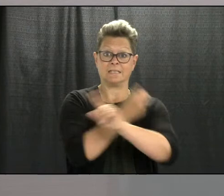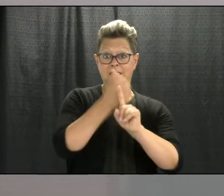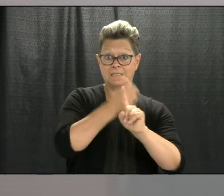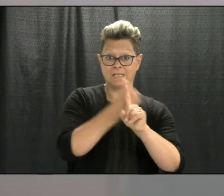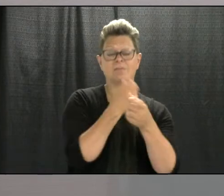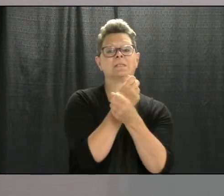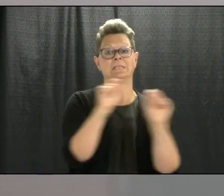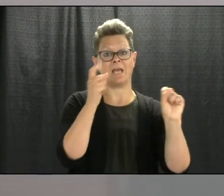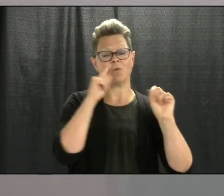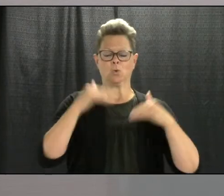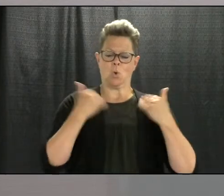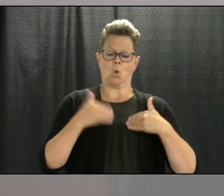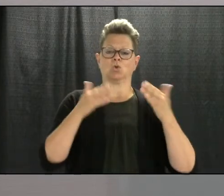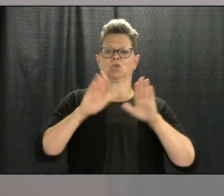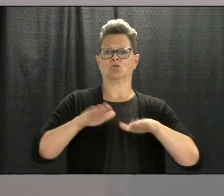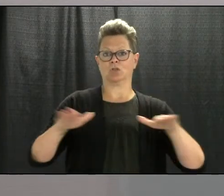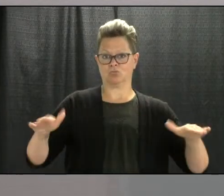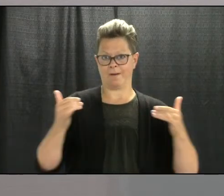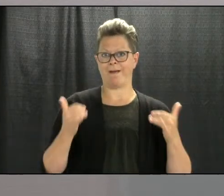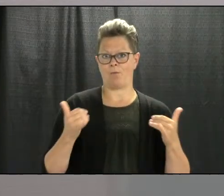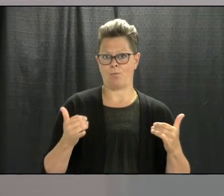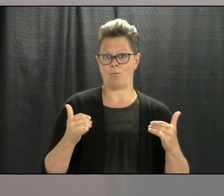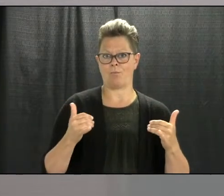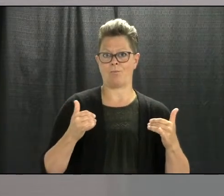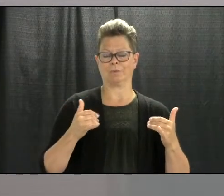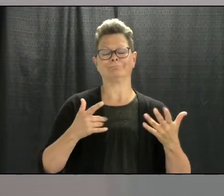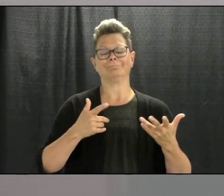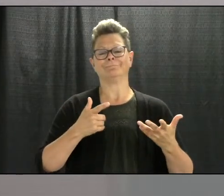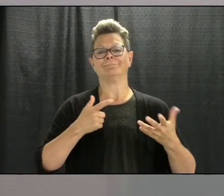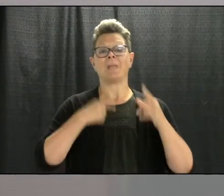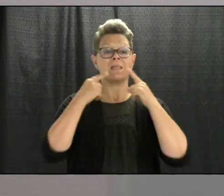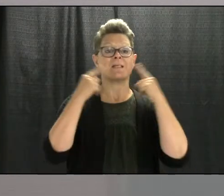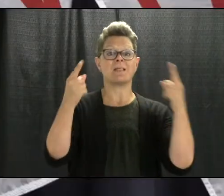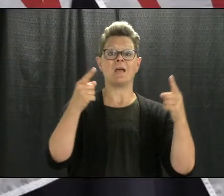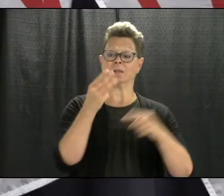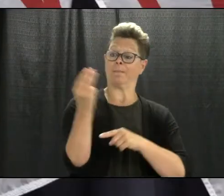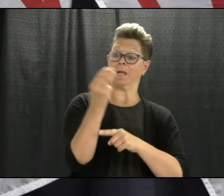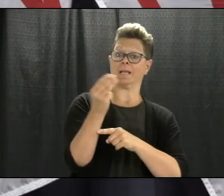and effective for young children. I am pleased to announce that on Monday,